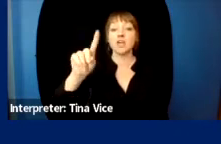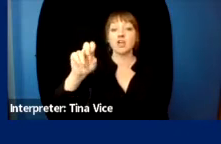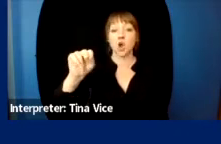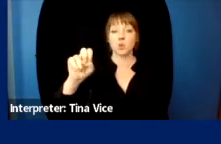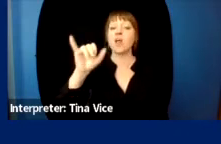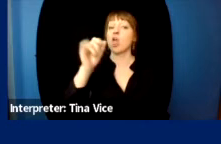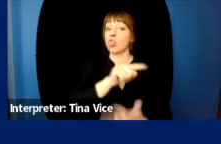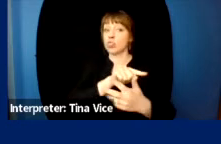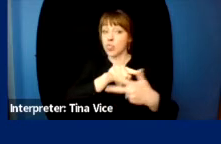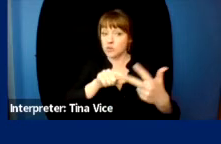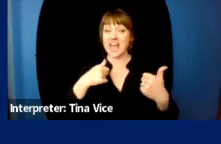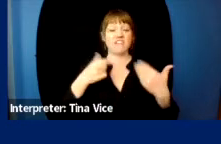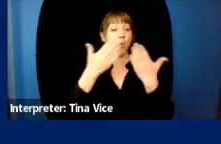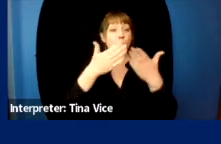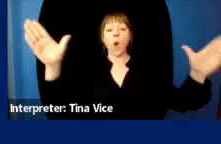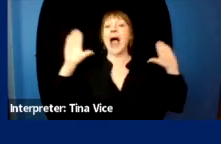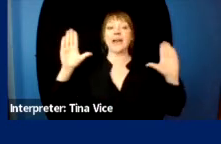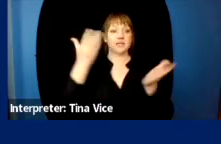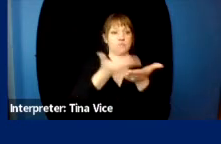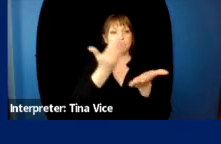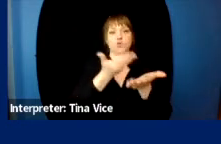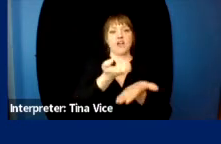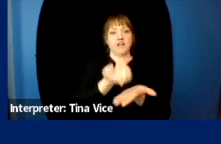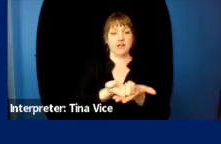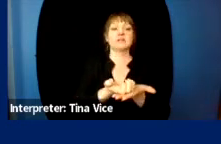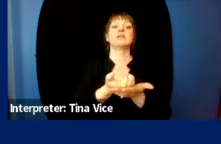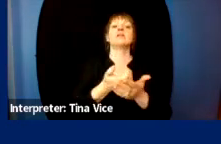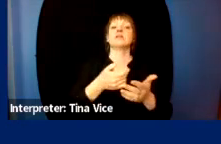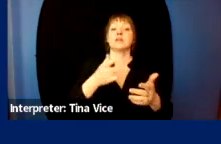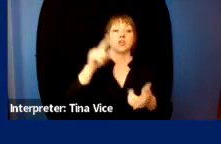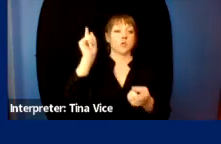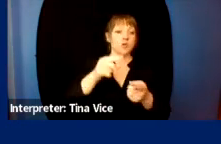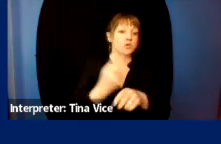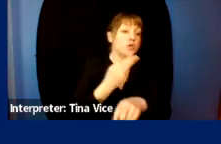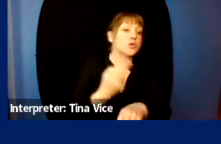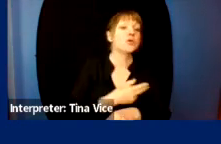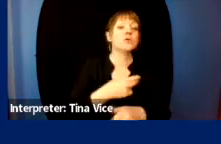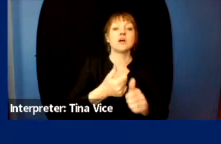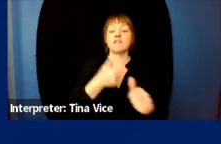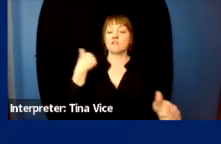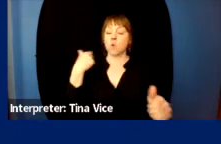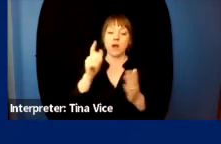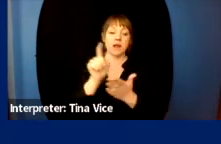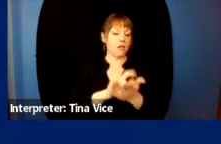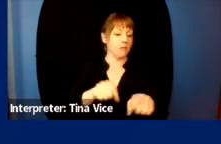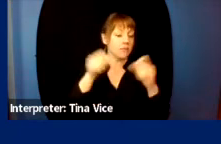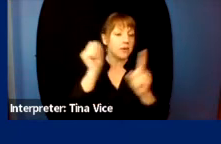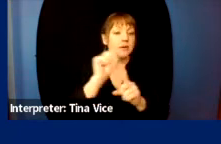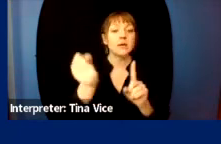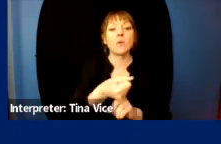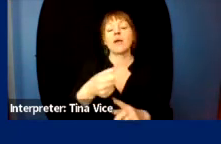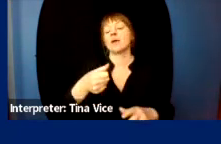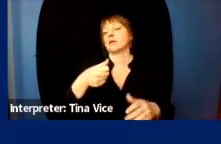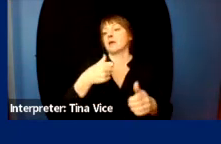evidence to prevent returns to use, prevent crime, prevent death, prevent all kinds